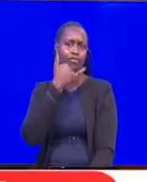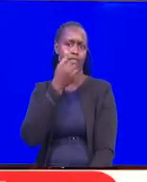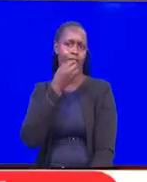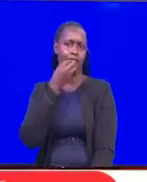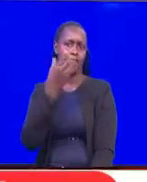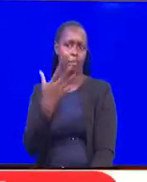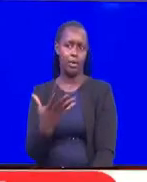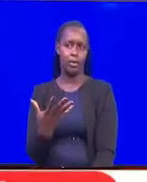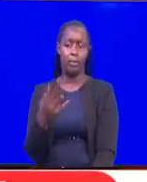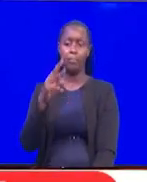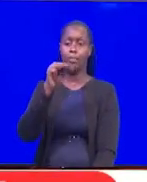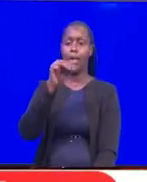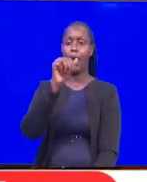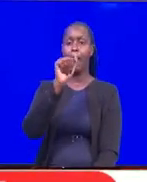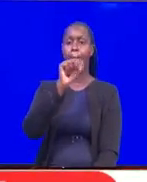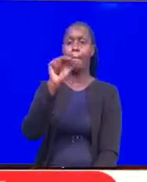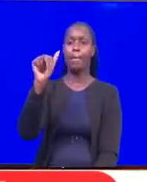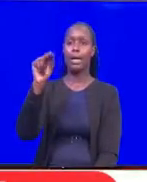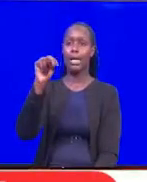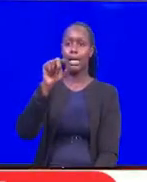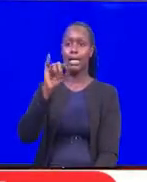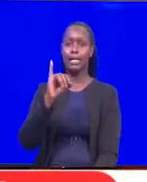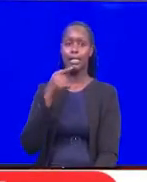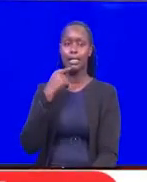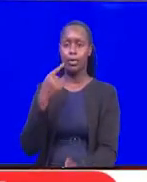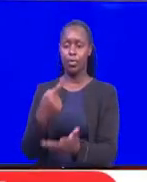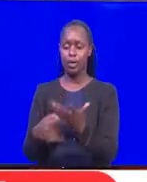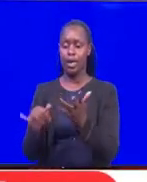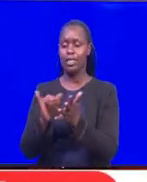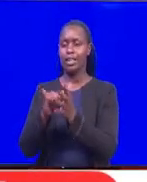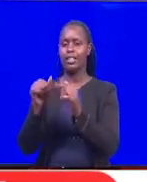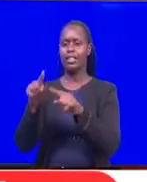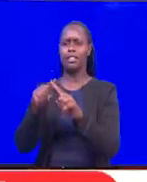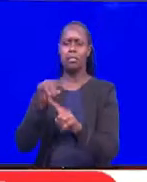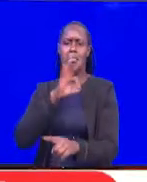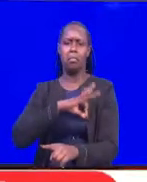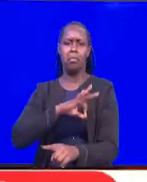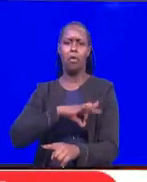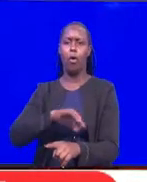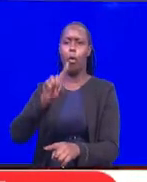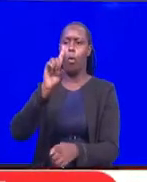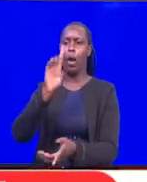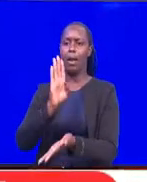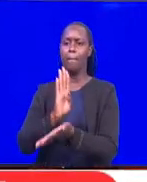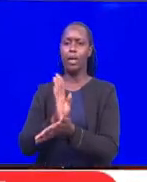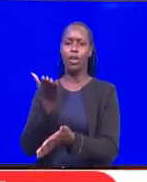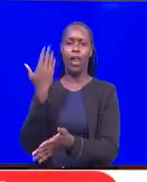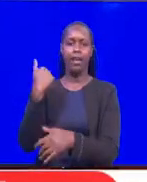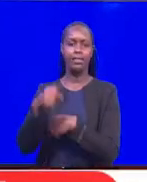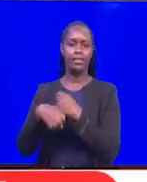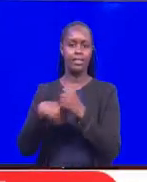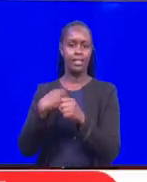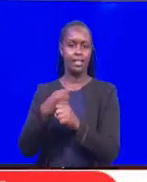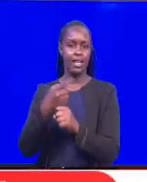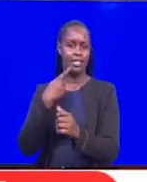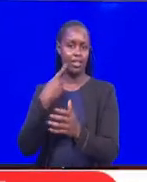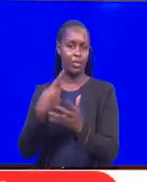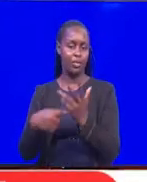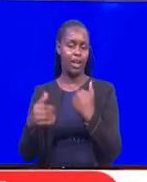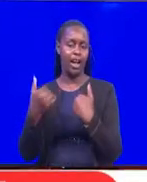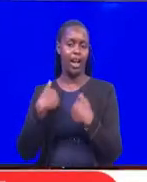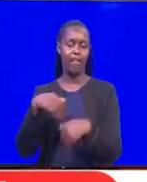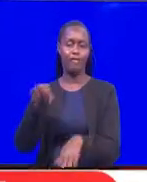Mangi also told the committee that he made ₱1 billion just last year, further revealing that he owns three